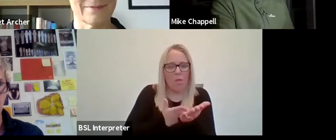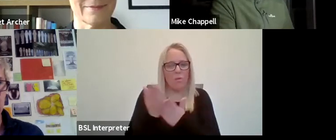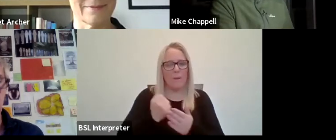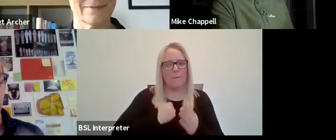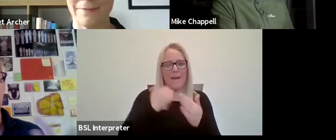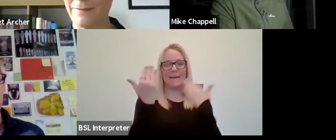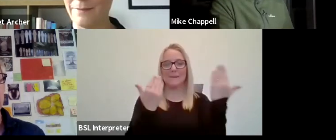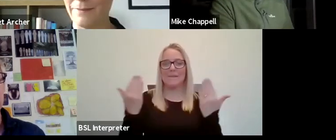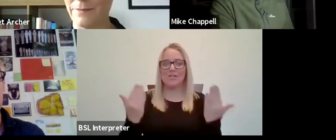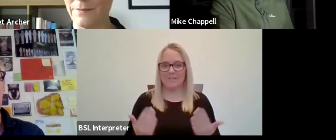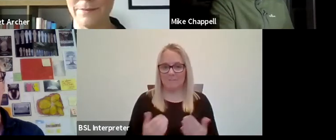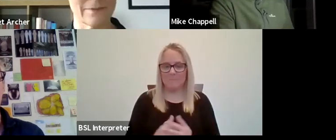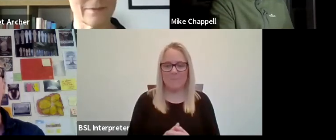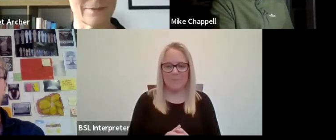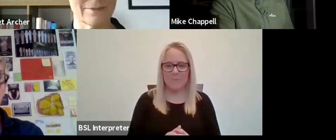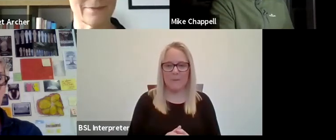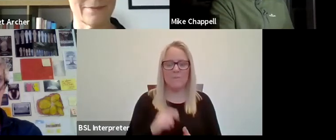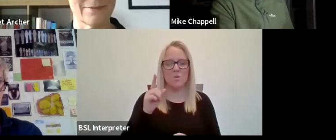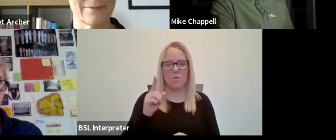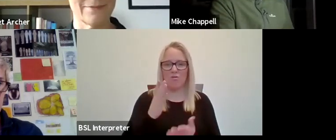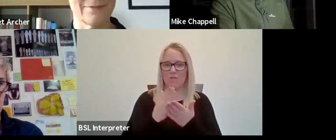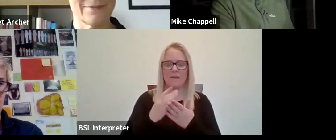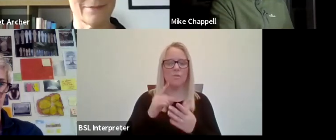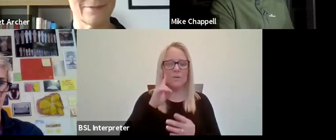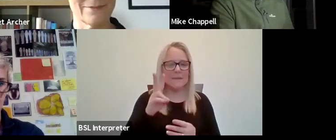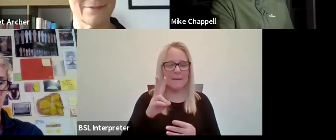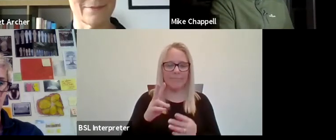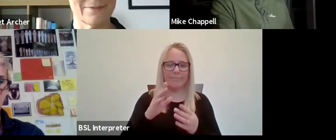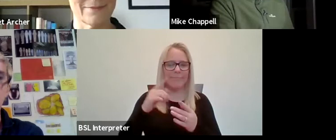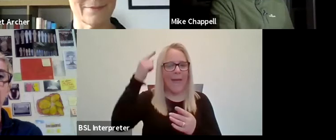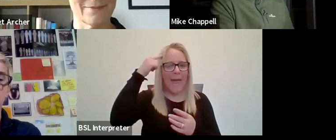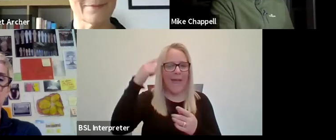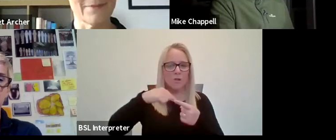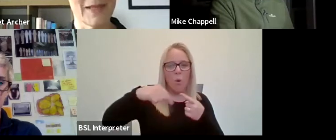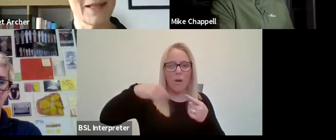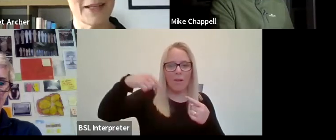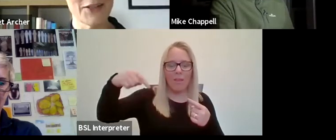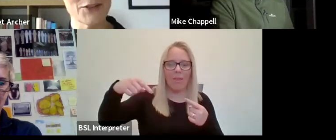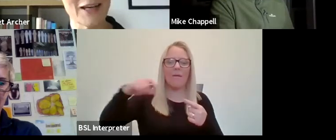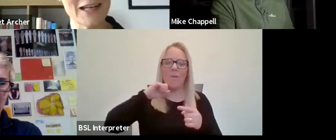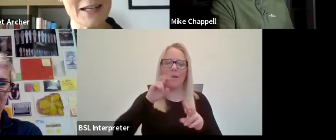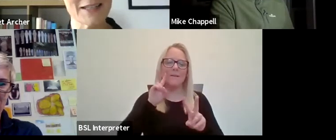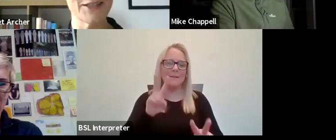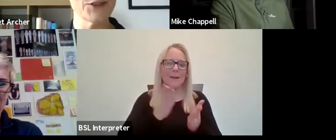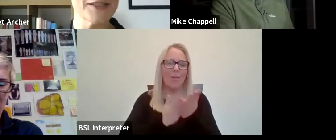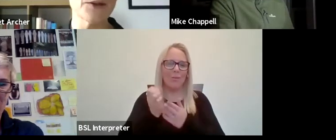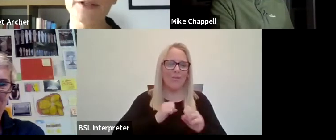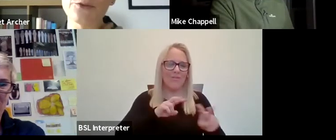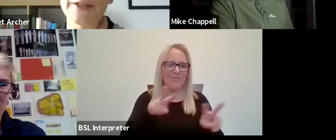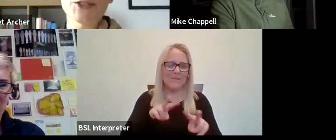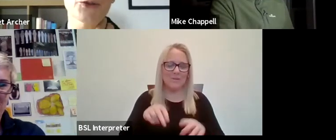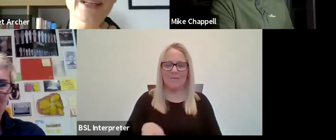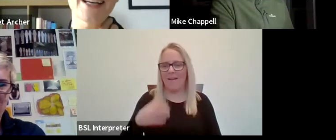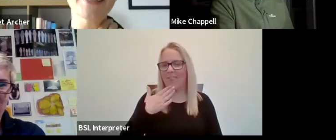So that's the head coil sequence that'll be coming up. Thank you. And I like it that you use that